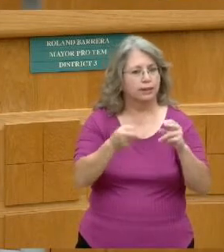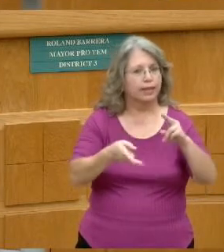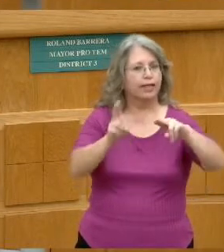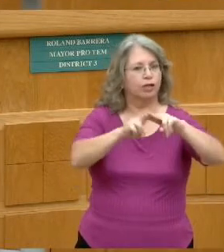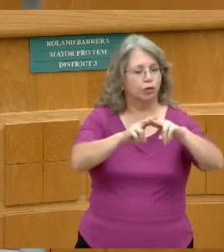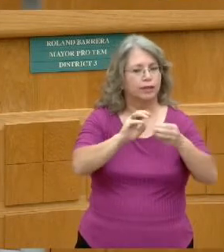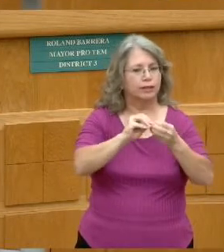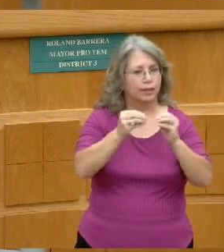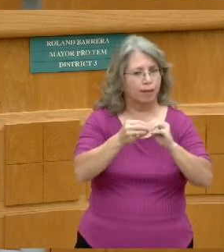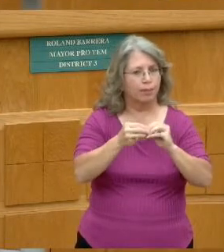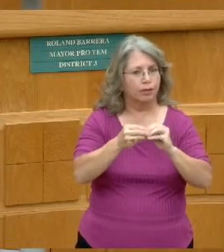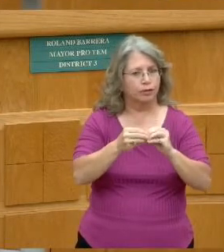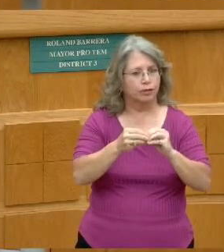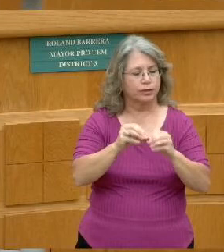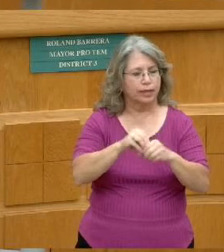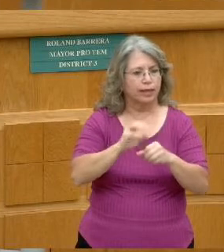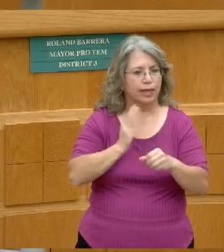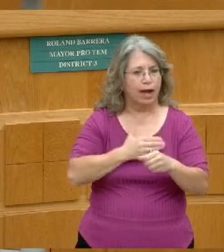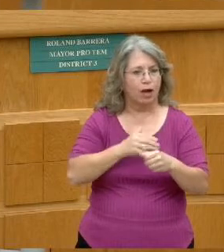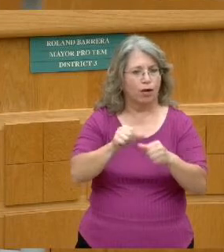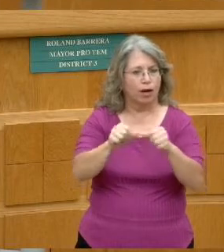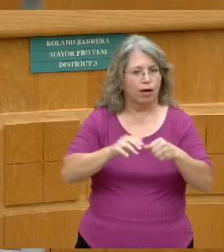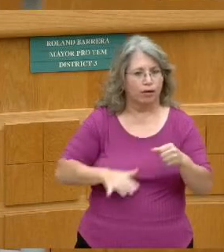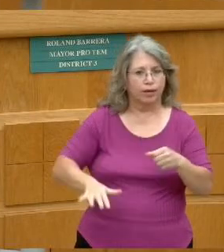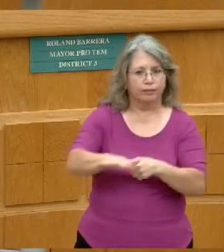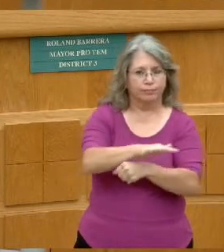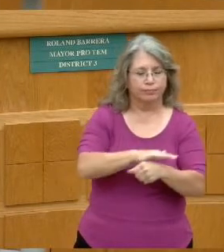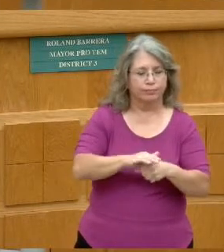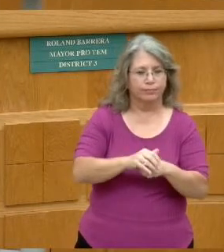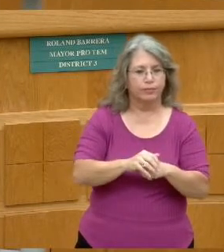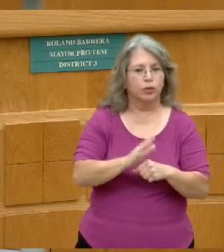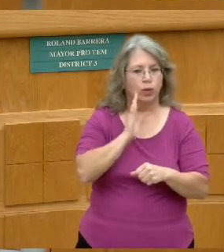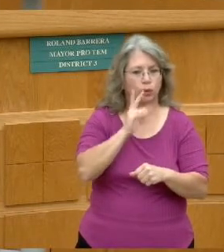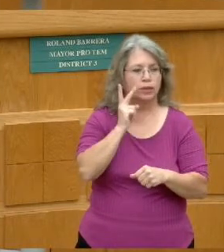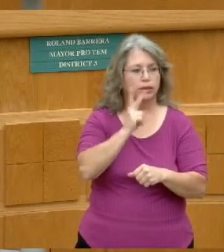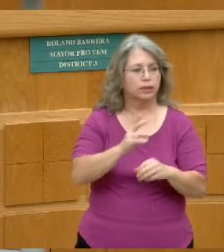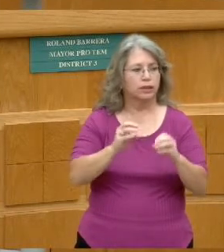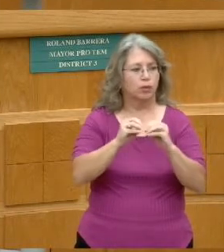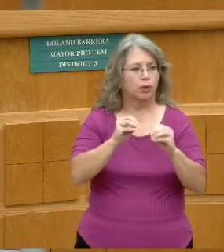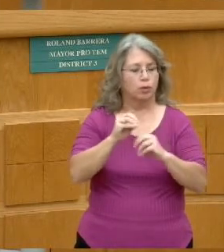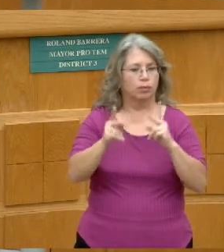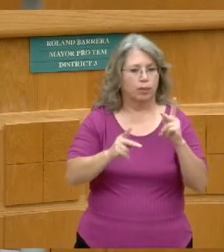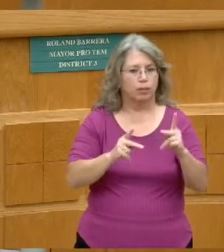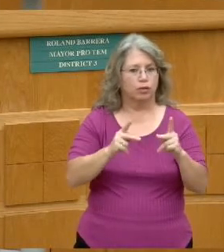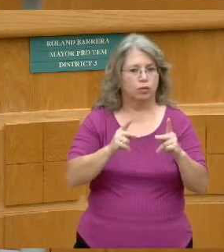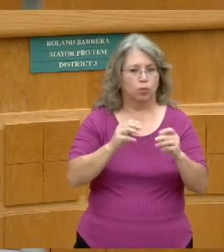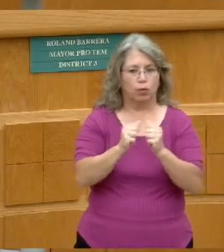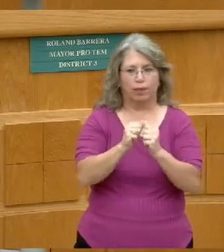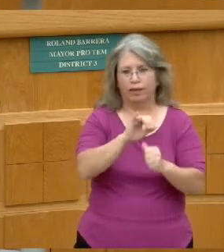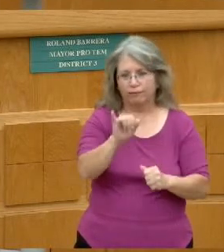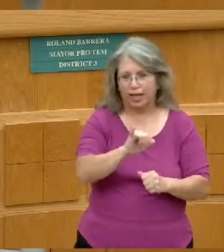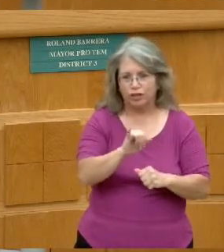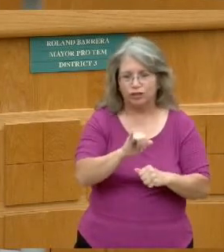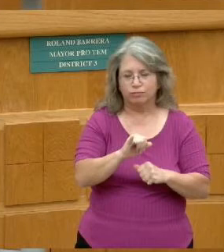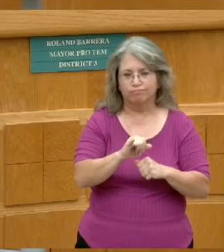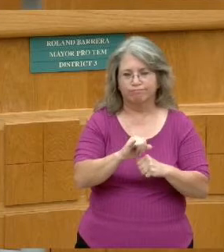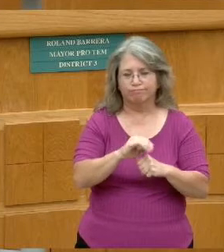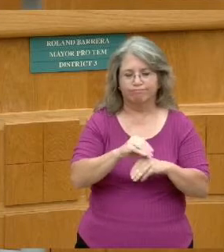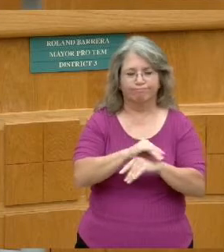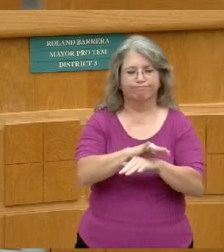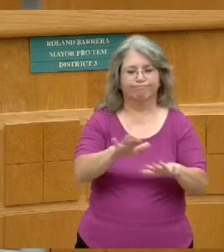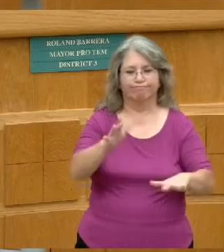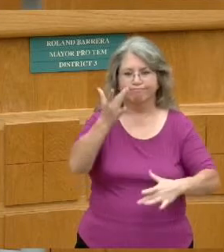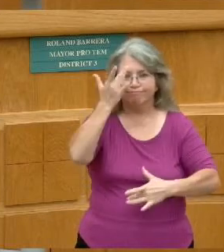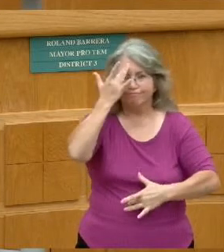know, we're probably going to see some sort of increase in the number of people that are infected in the coastal bend area. In the third scenario,